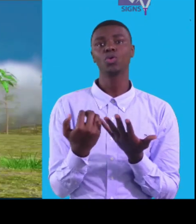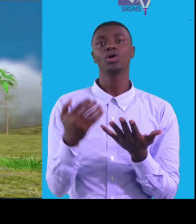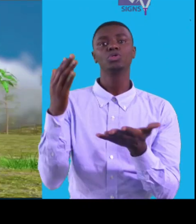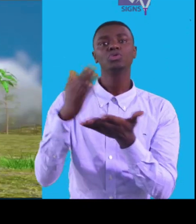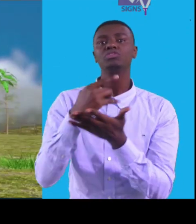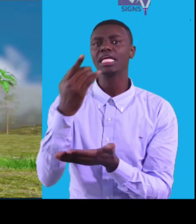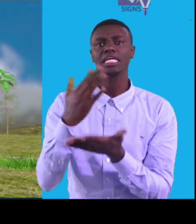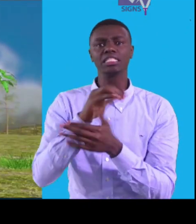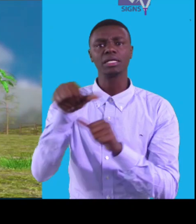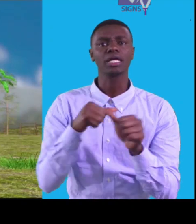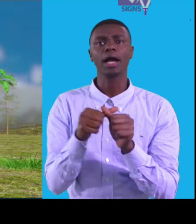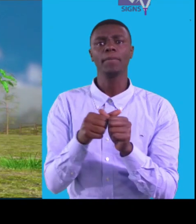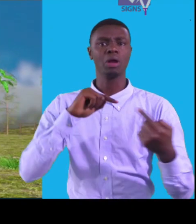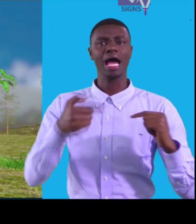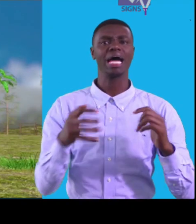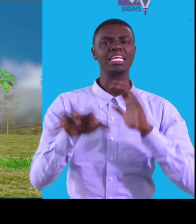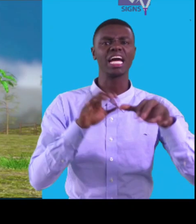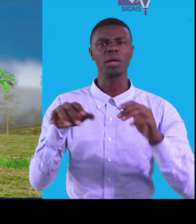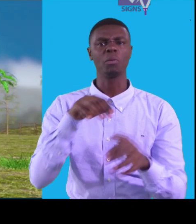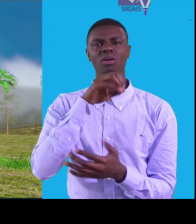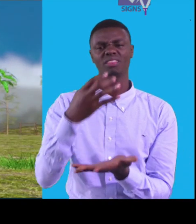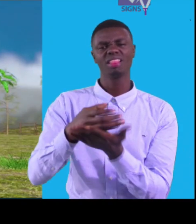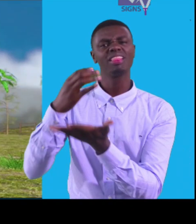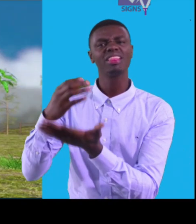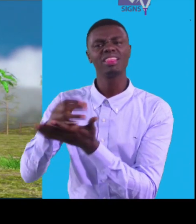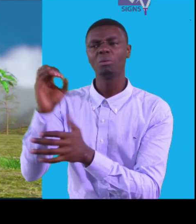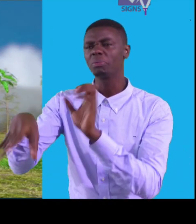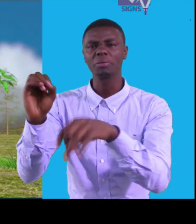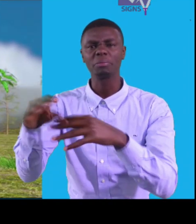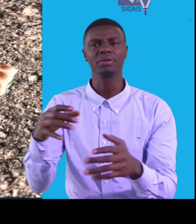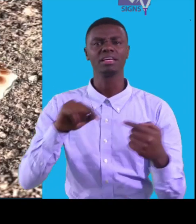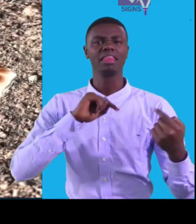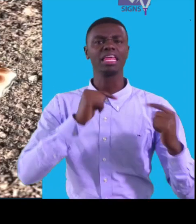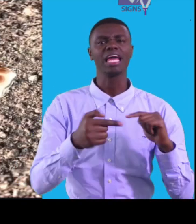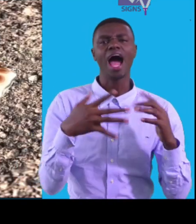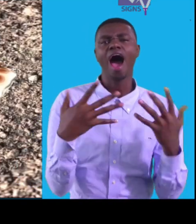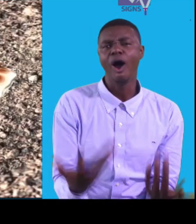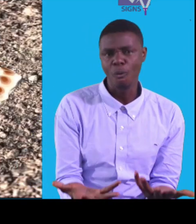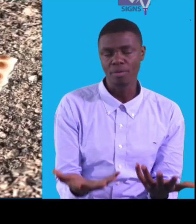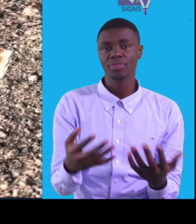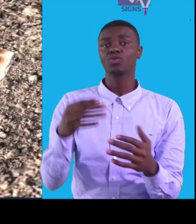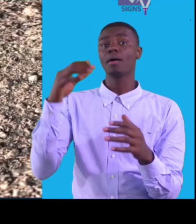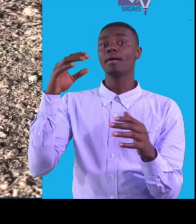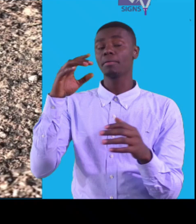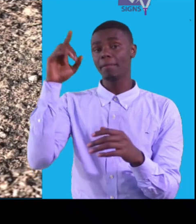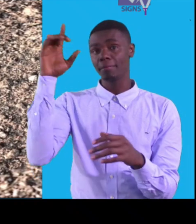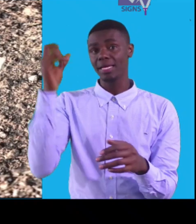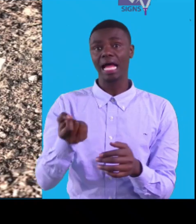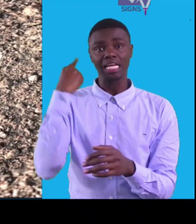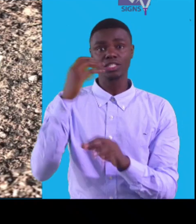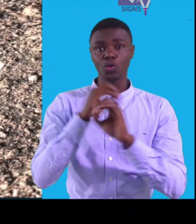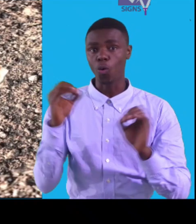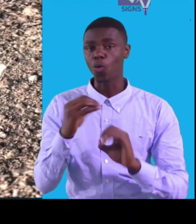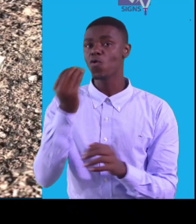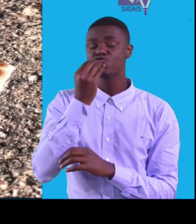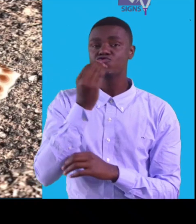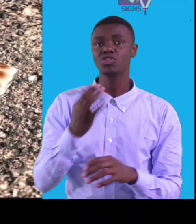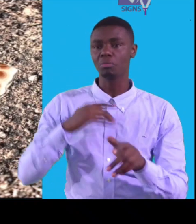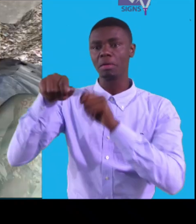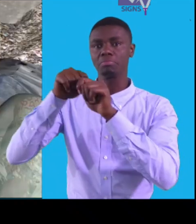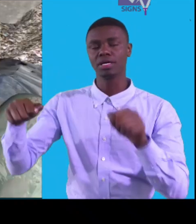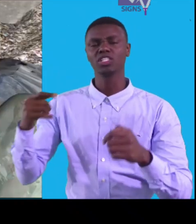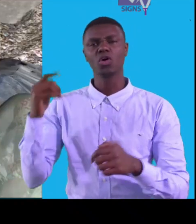You mentioned something about hurting animals. How can litter hurt them? Animals might mistake litter for food or get tangled